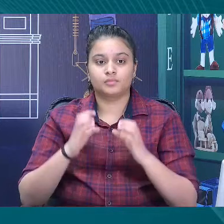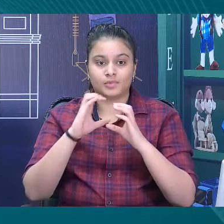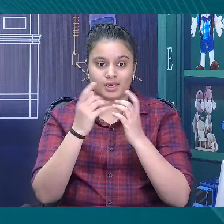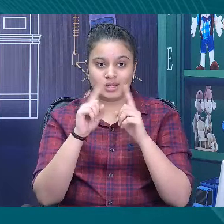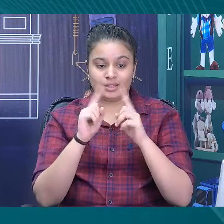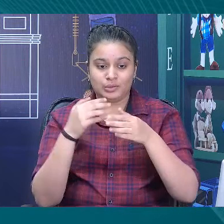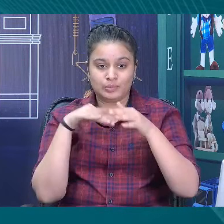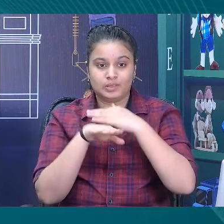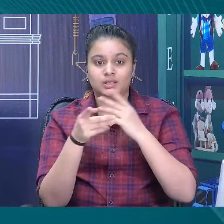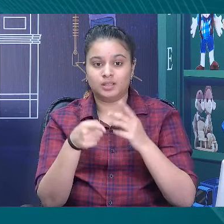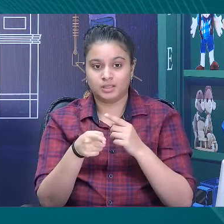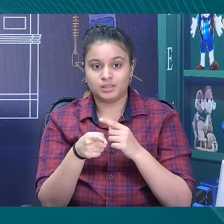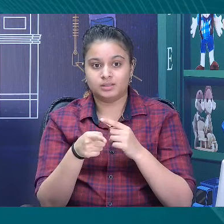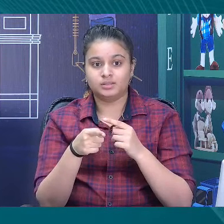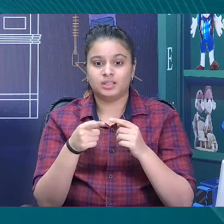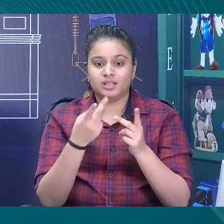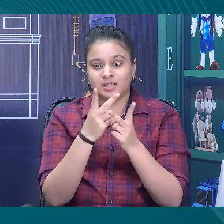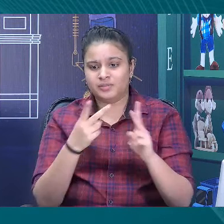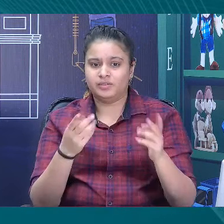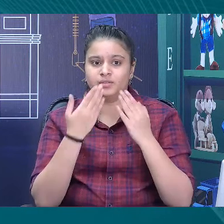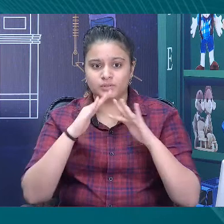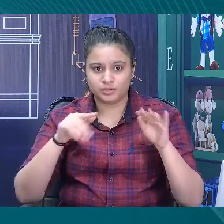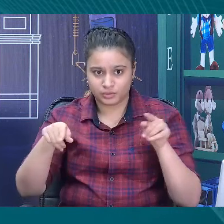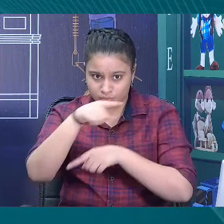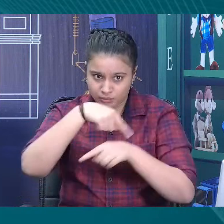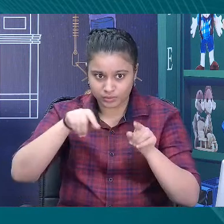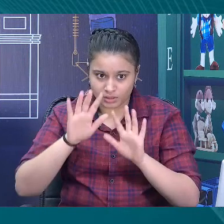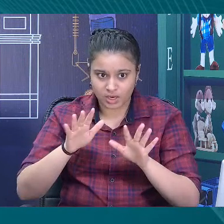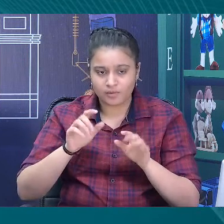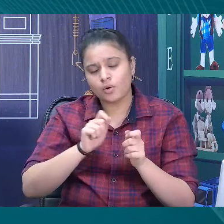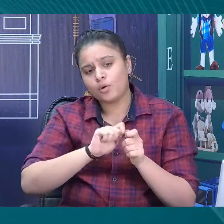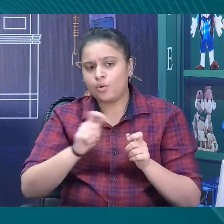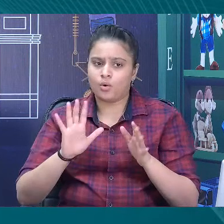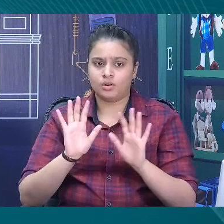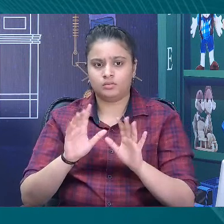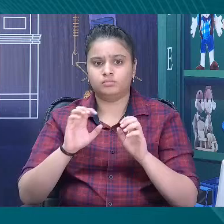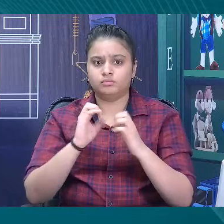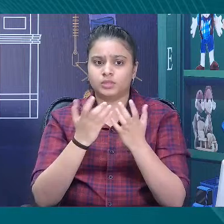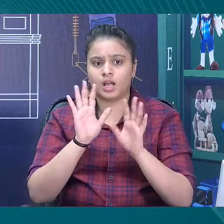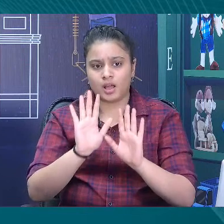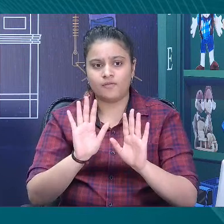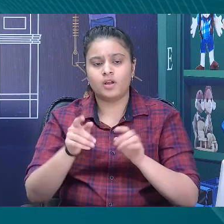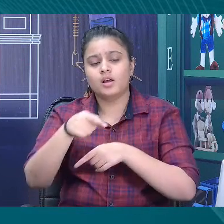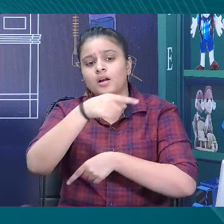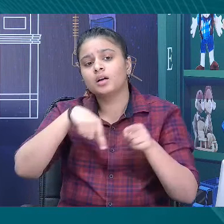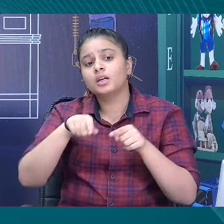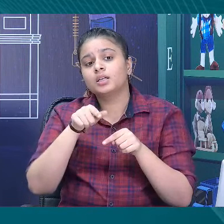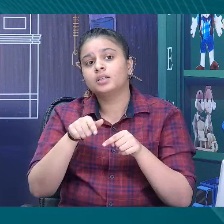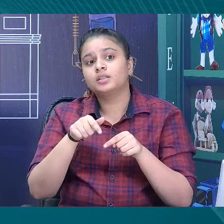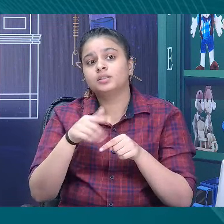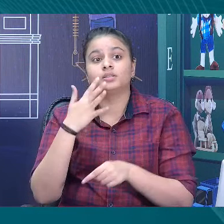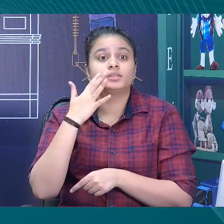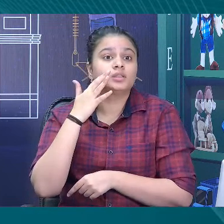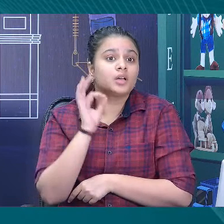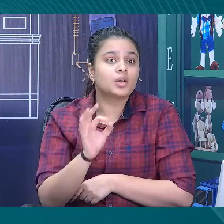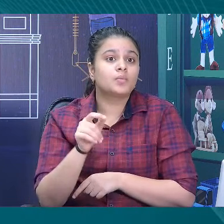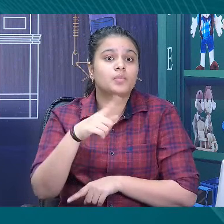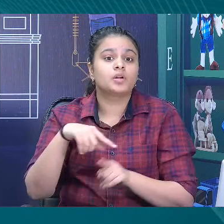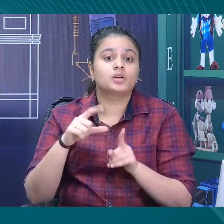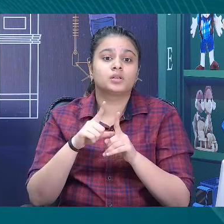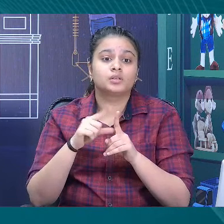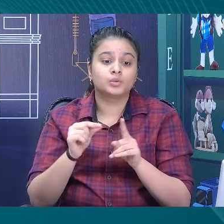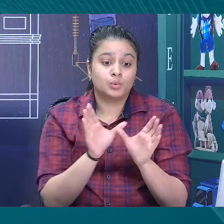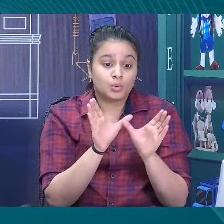classrooms where you have a variety of children, and that is actually all classrooms. Yes. It is so essential to do